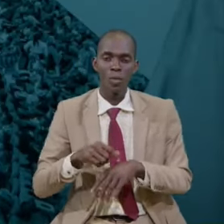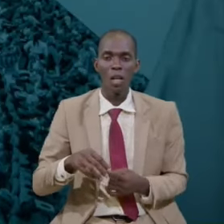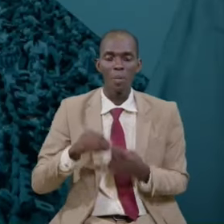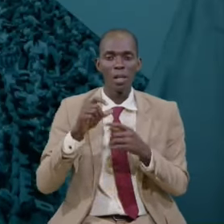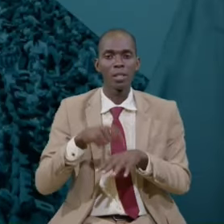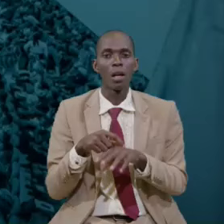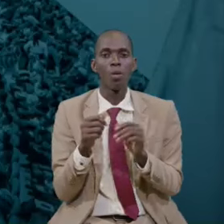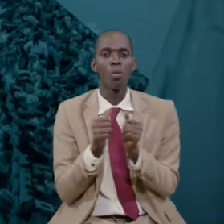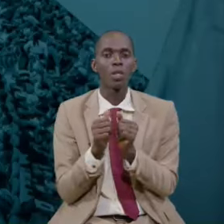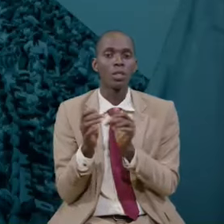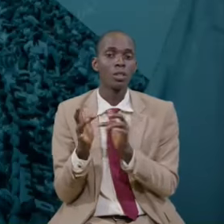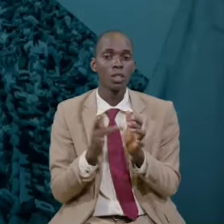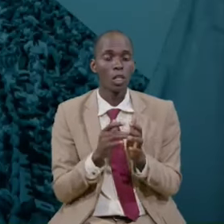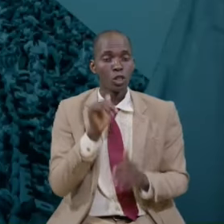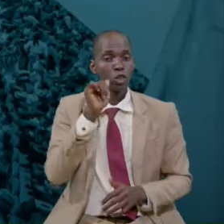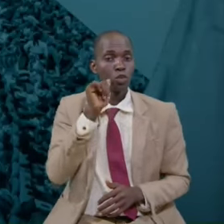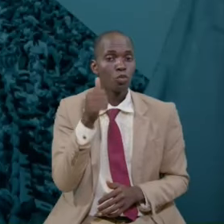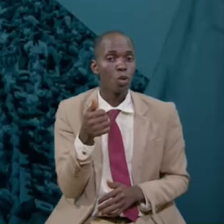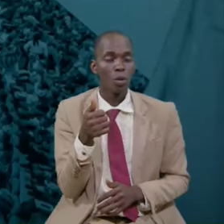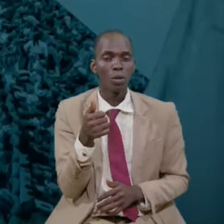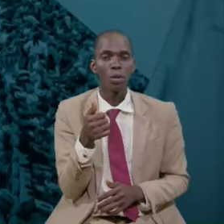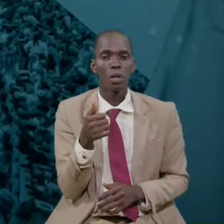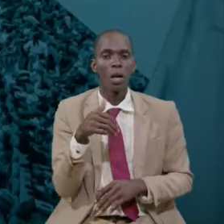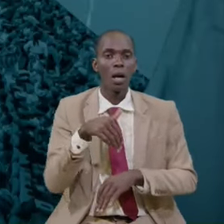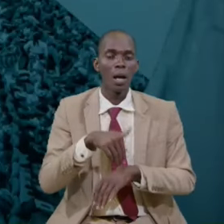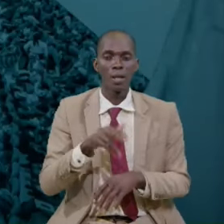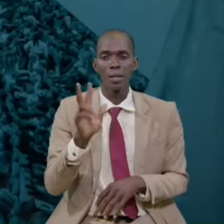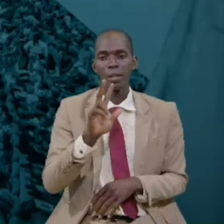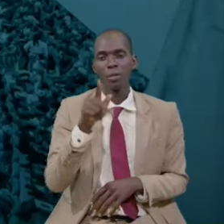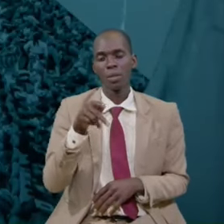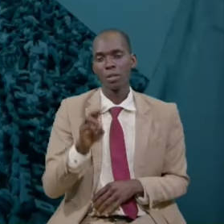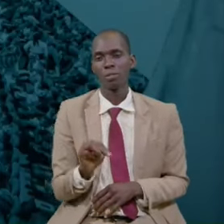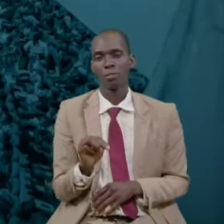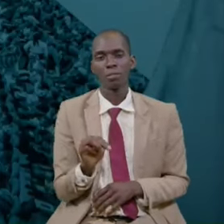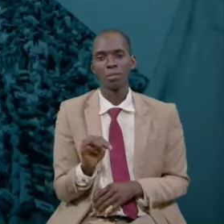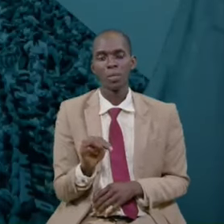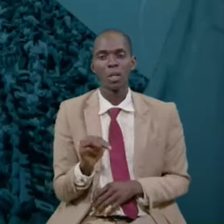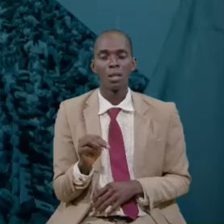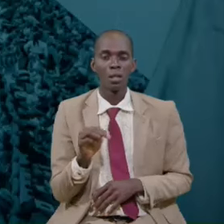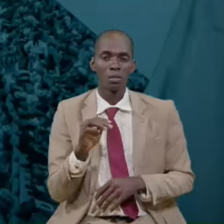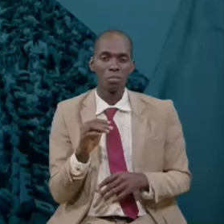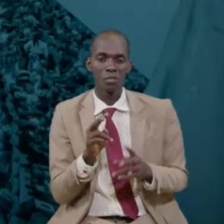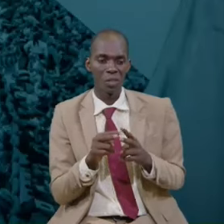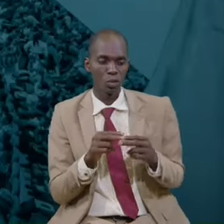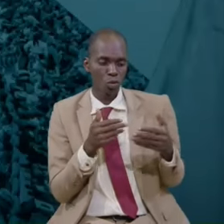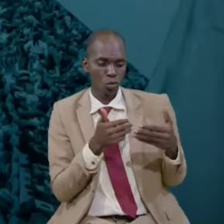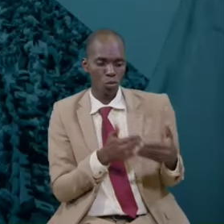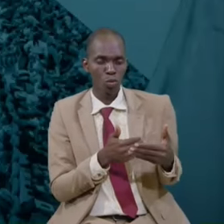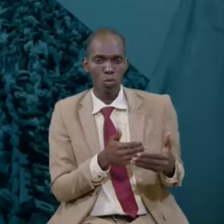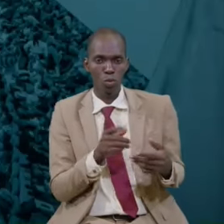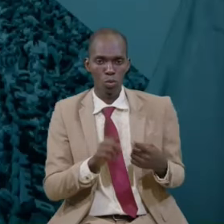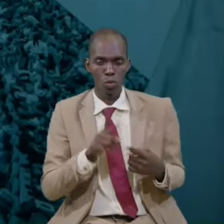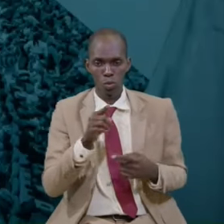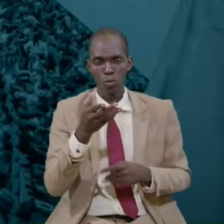tomorrow at 3 p.m. at the tent behind this classroom.